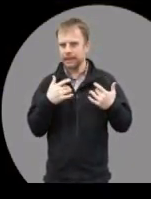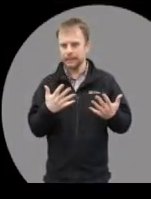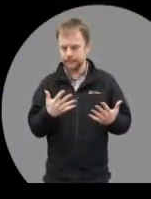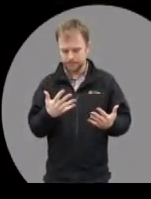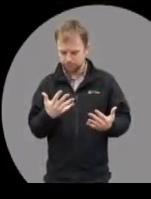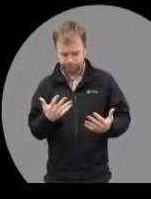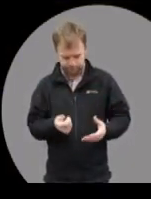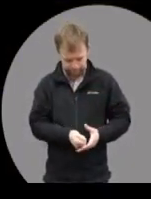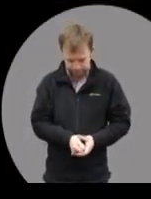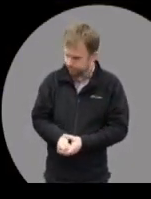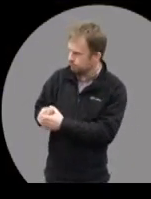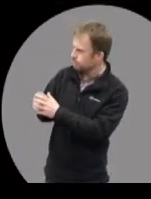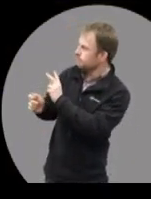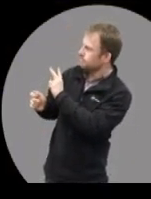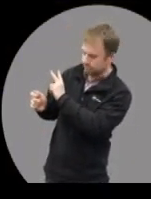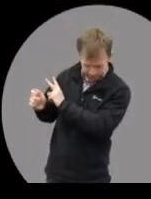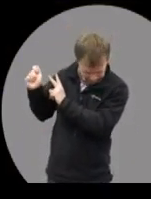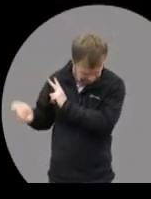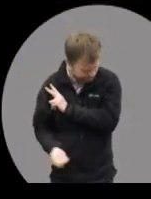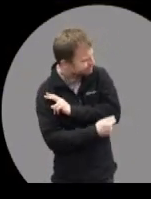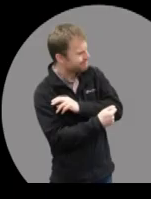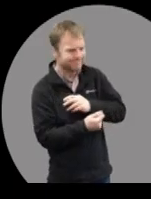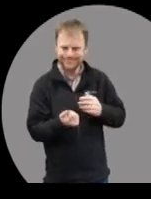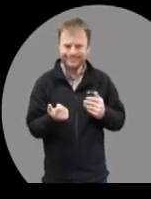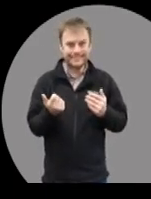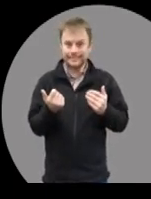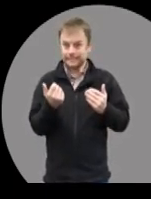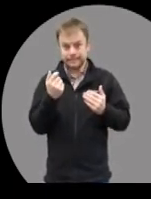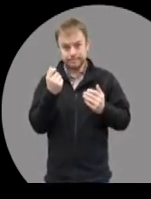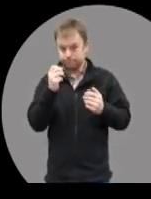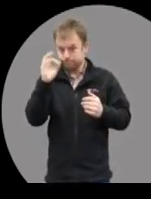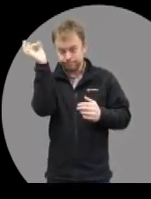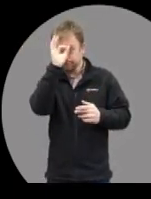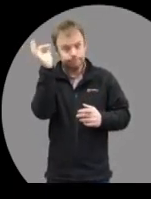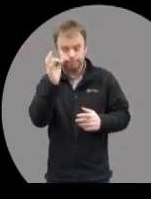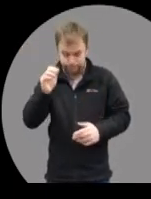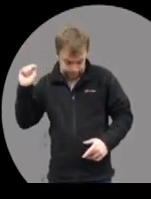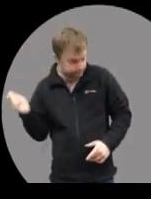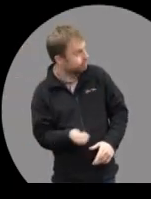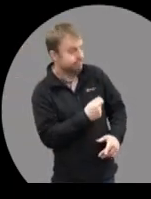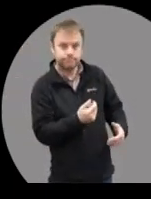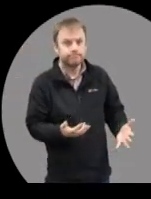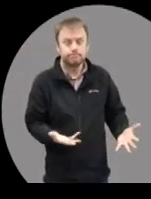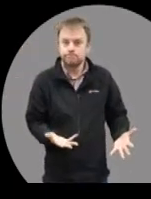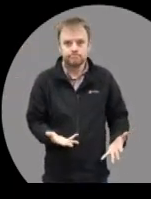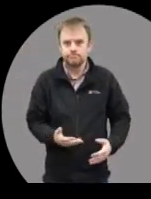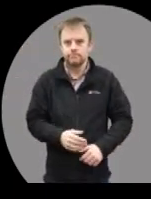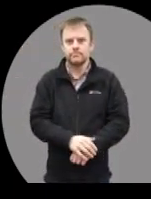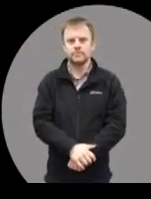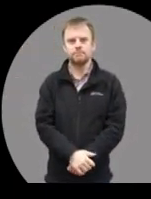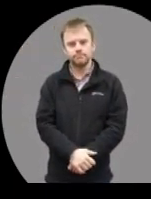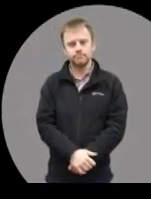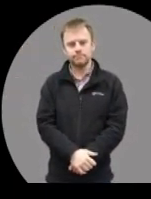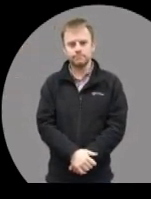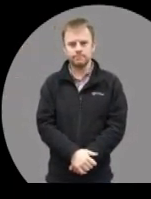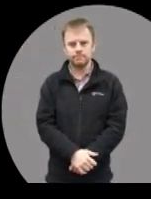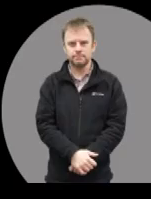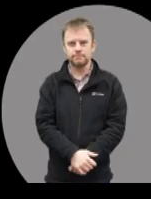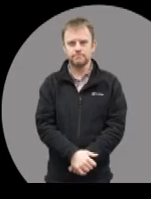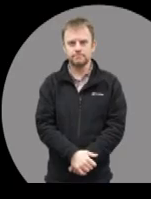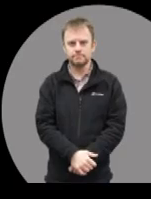see. You would obviously get a little better at it as you kind of went, but it was a strange feeling with no feeling top